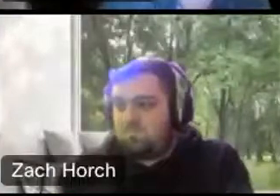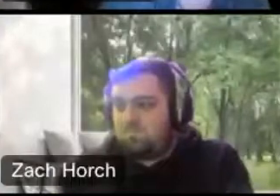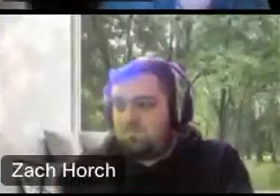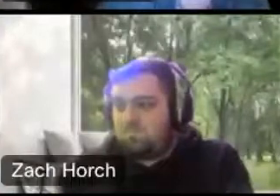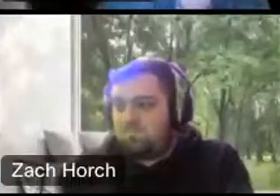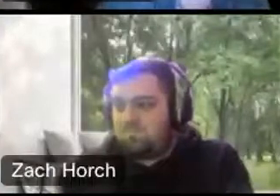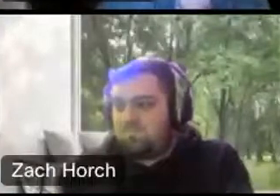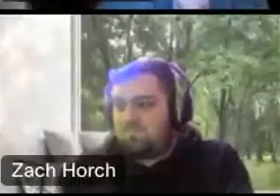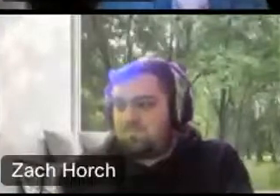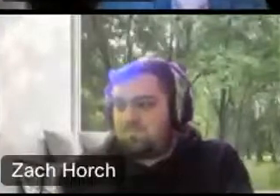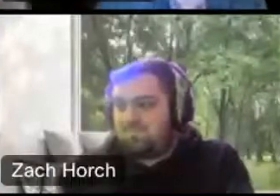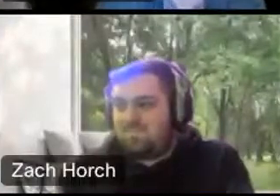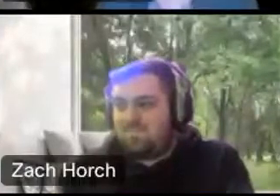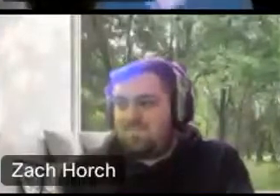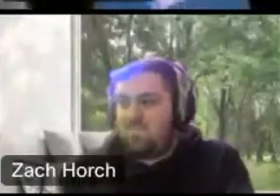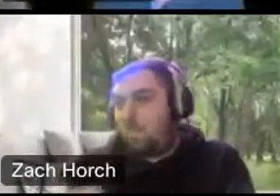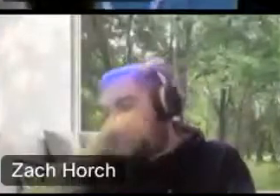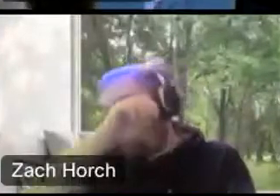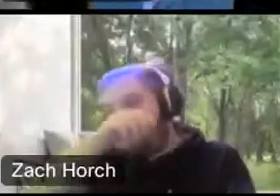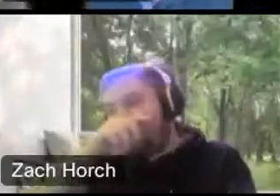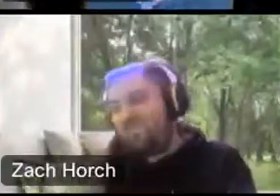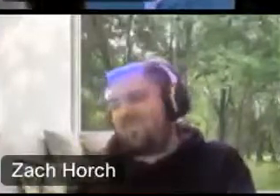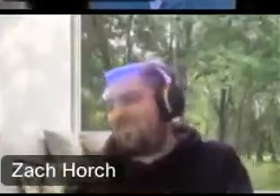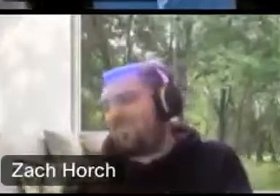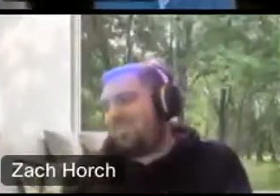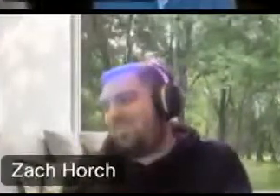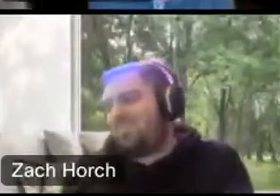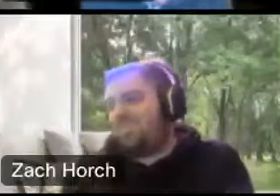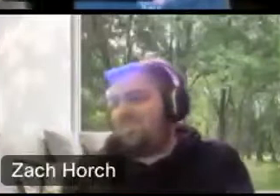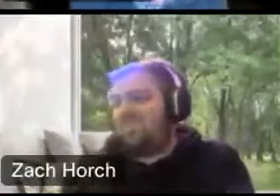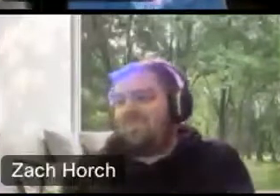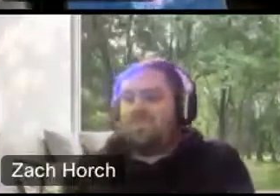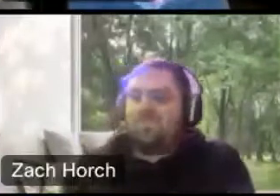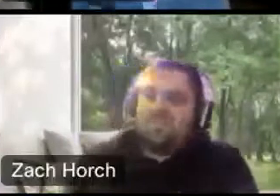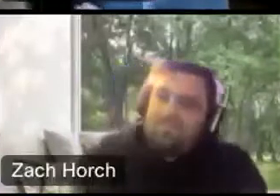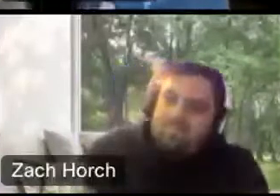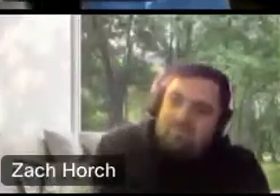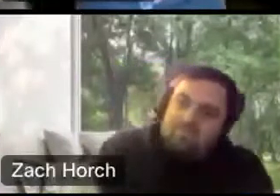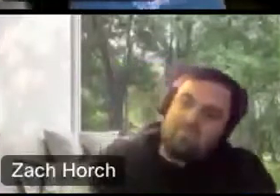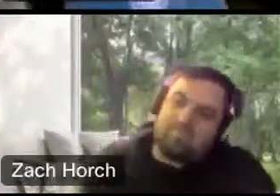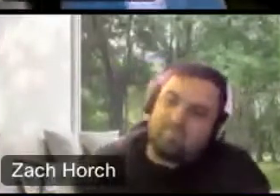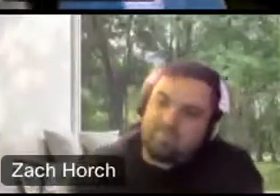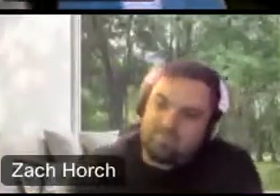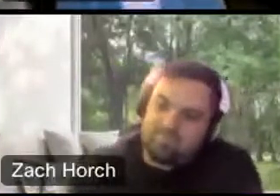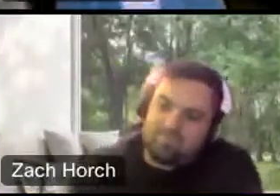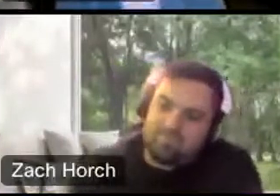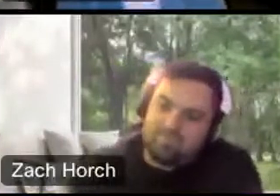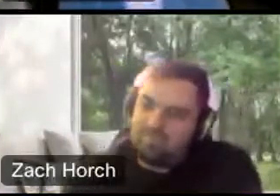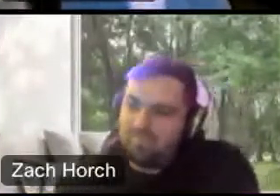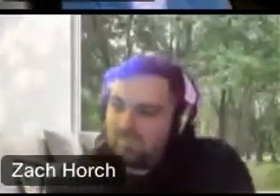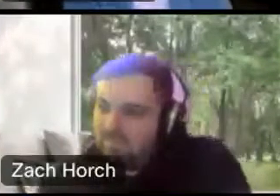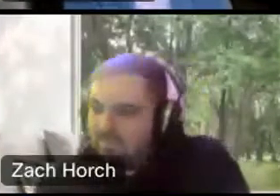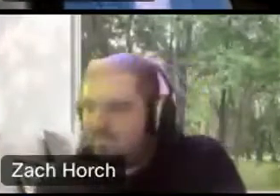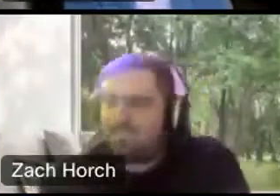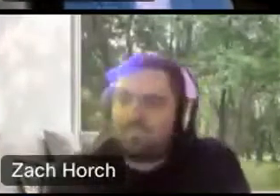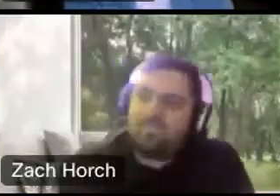California Regional Center starts on December 1st. So we're very, very happy about that. We've not had a dental coordinator, and we think that